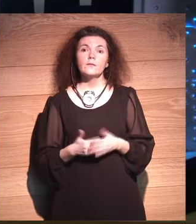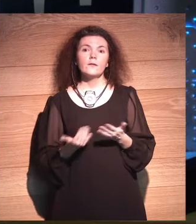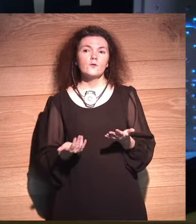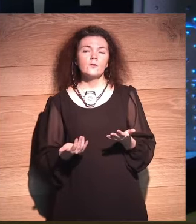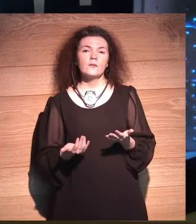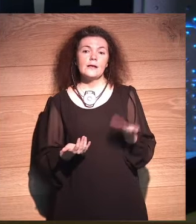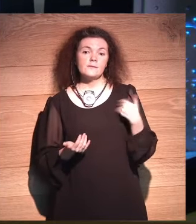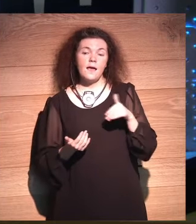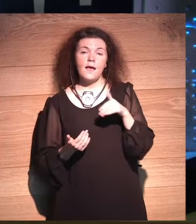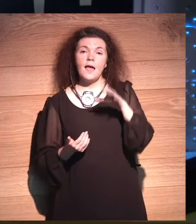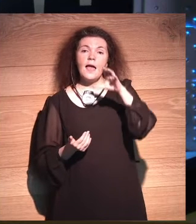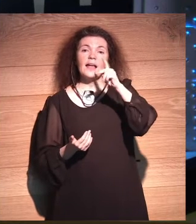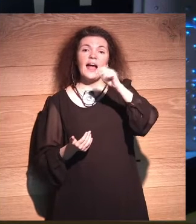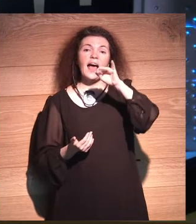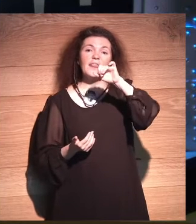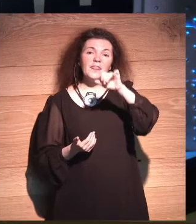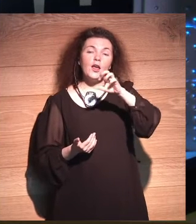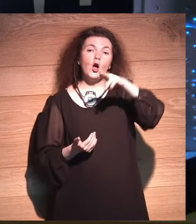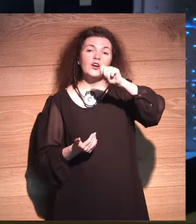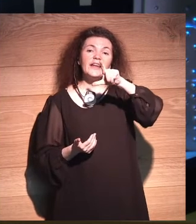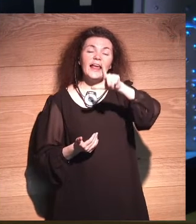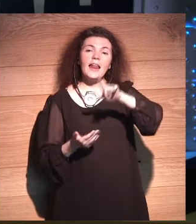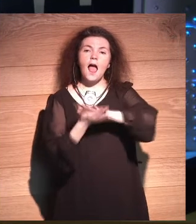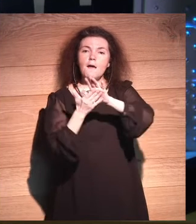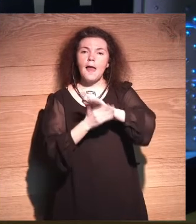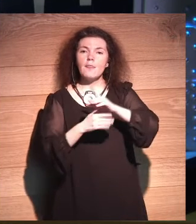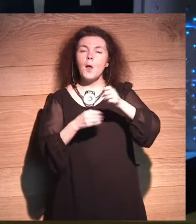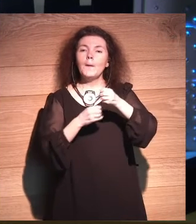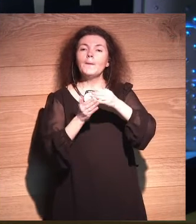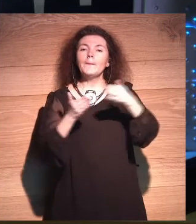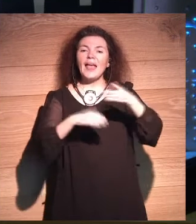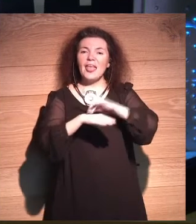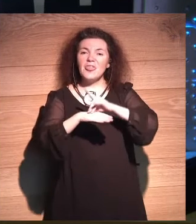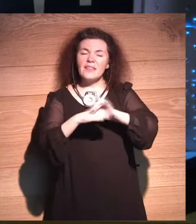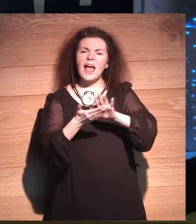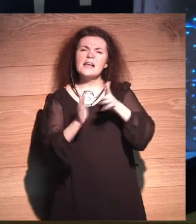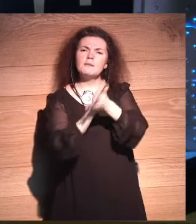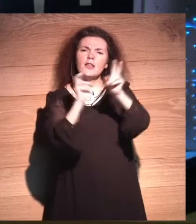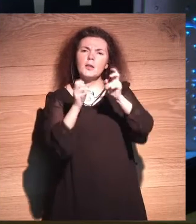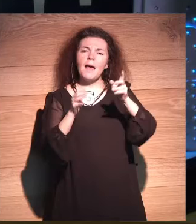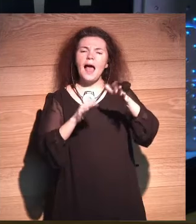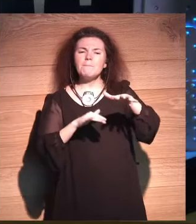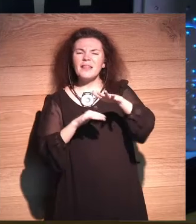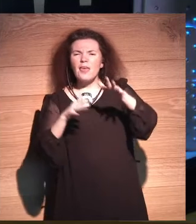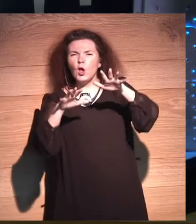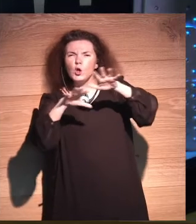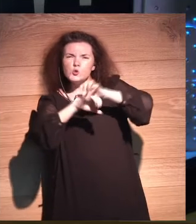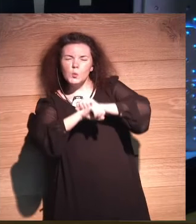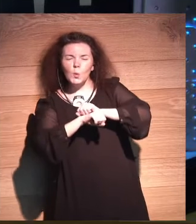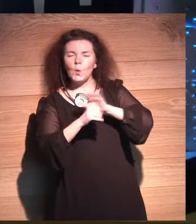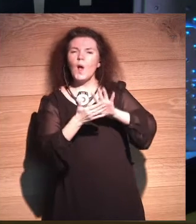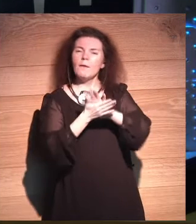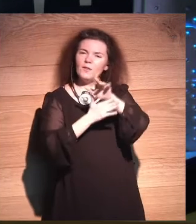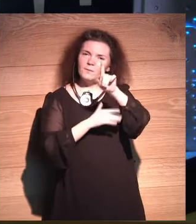talking about big data. She told you about the dark side of big data. There is a happy story to the ways in which data is being used for social